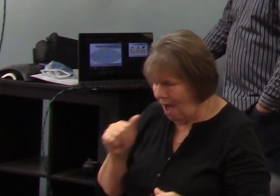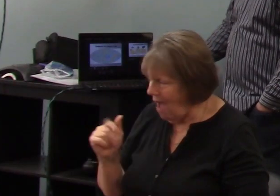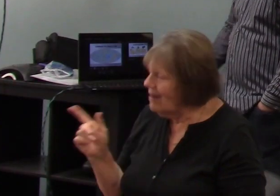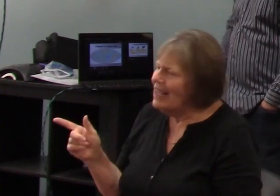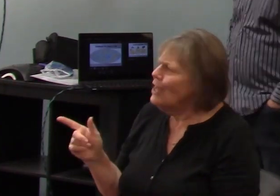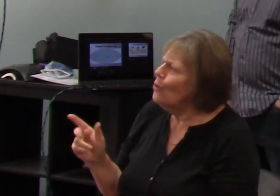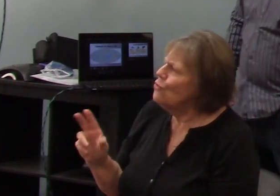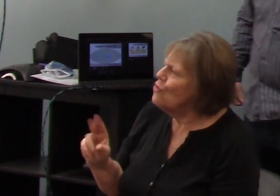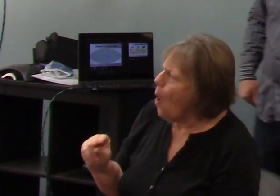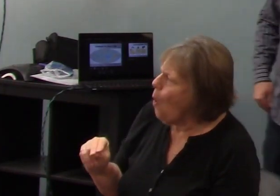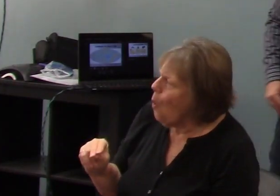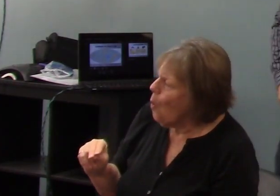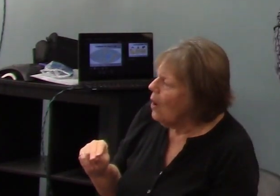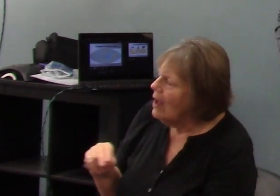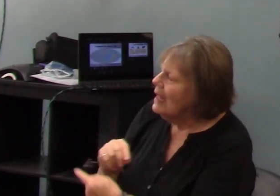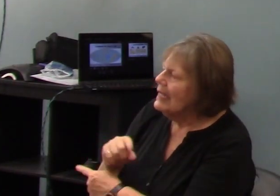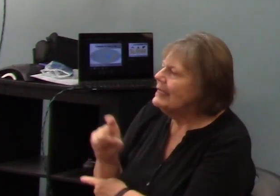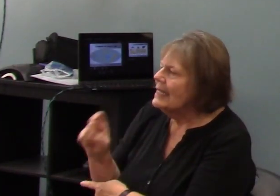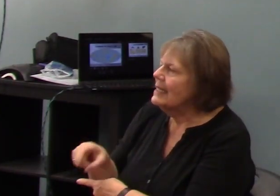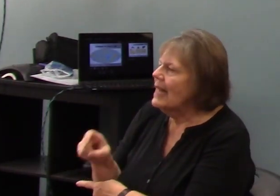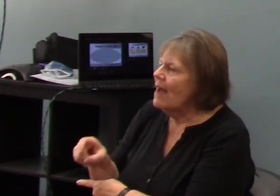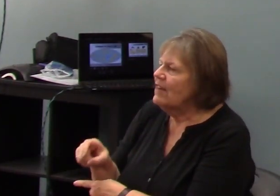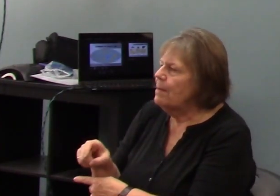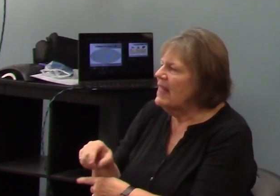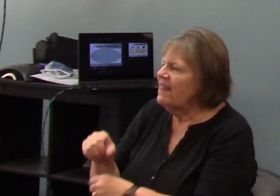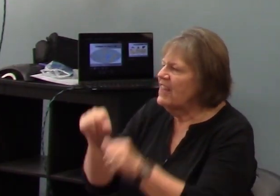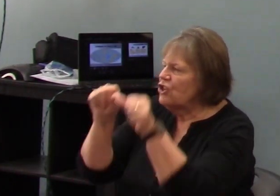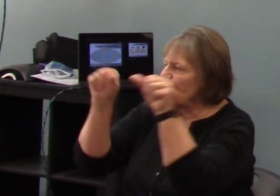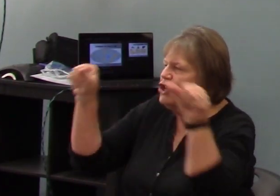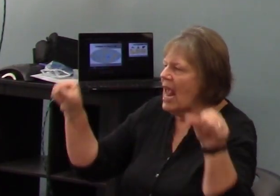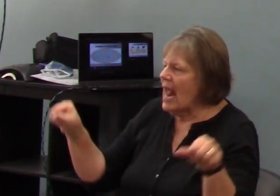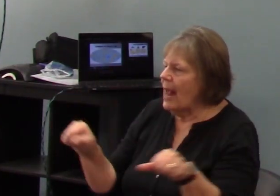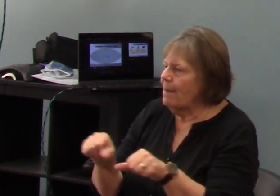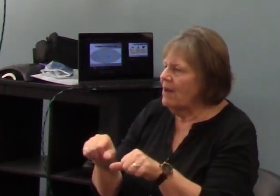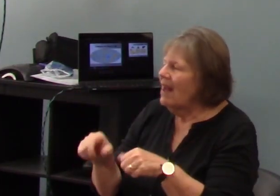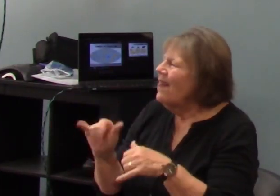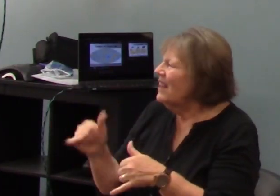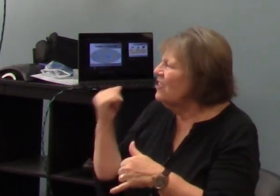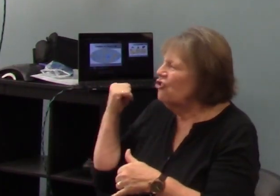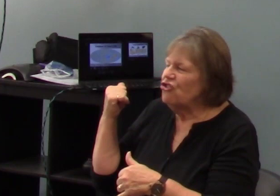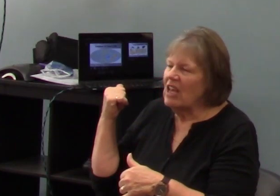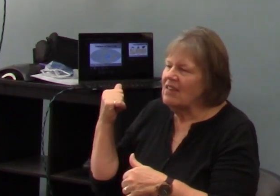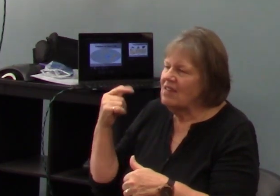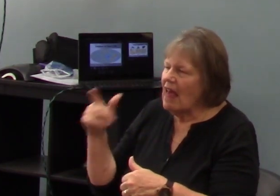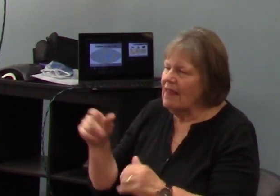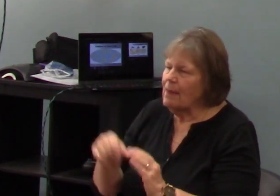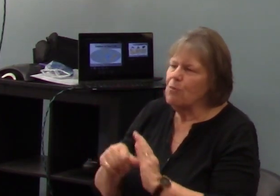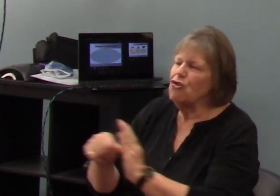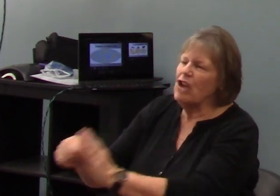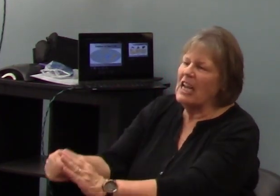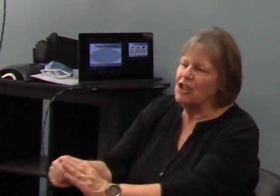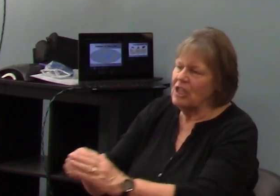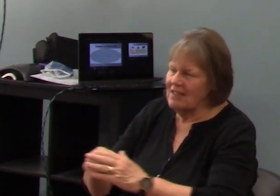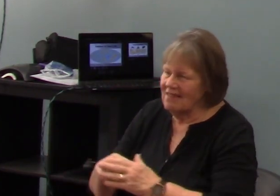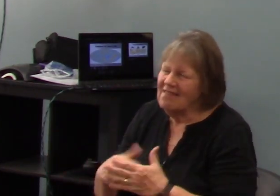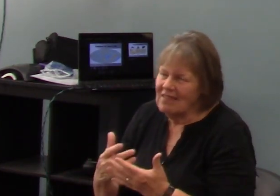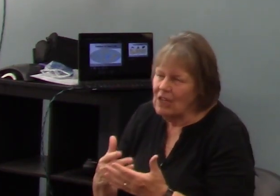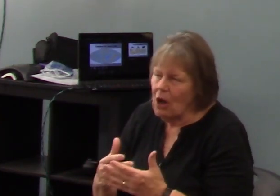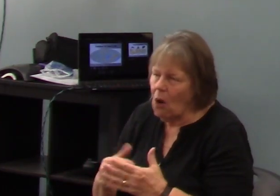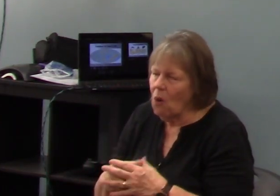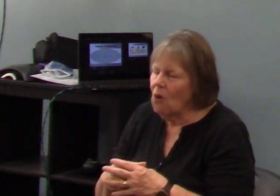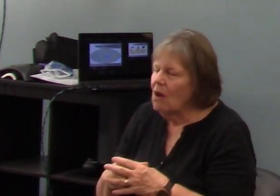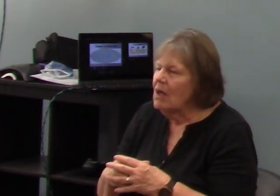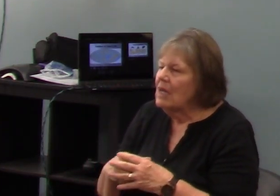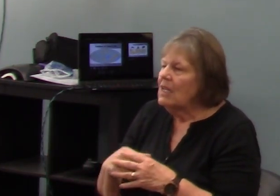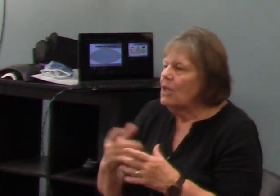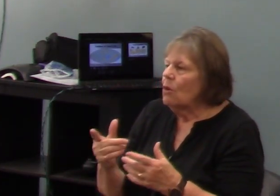Yeah, it doesn't have to be this shape. That's just the projection. Yeah, it's just a projection. Kind of like when you look at the globe and you're trying to put a